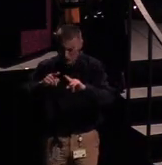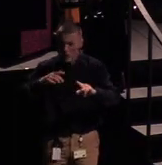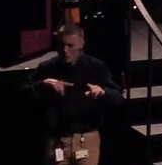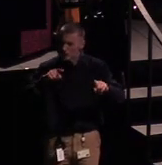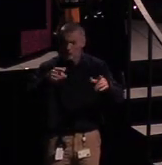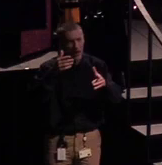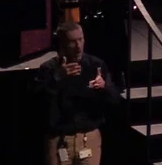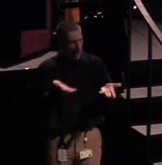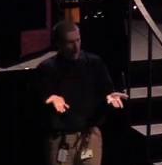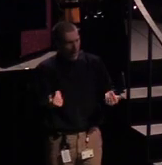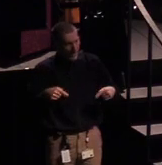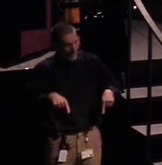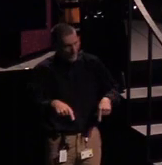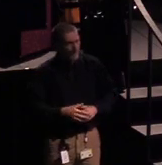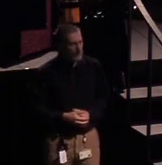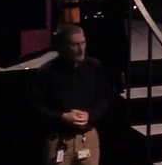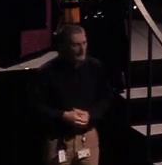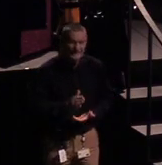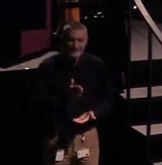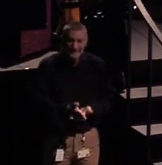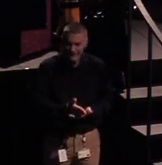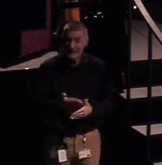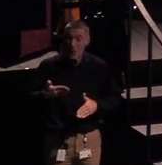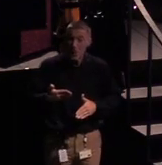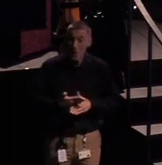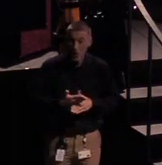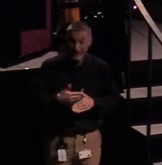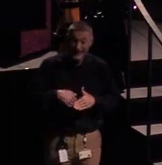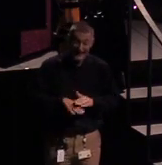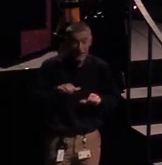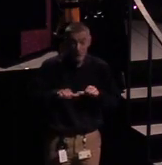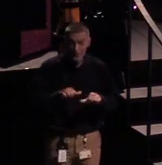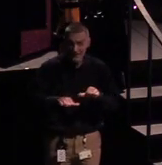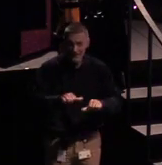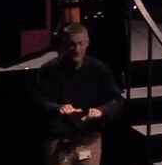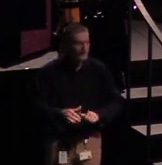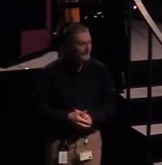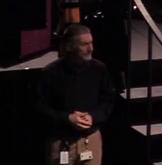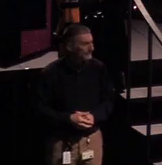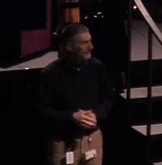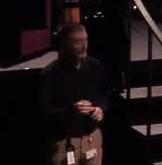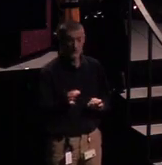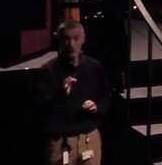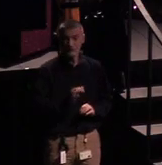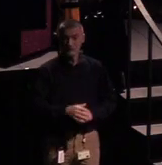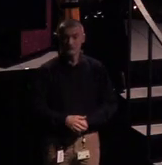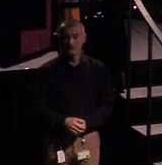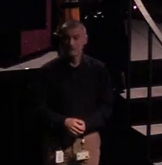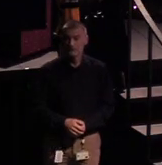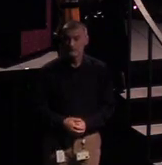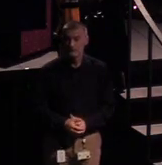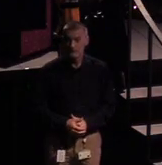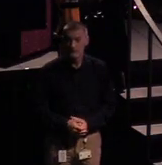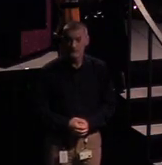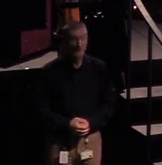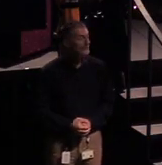open to doing sausage is definitely a work in progress it question hi